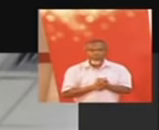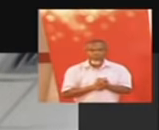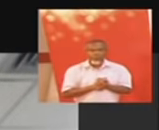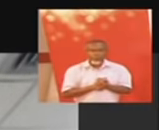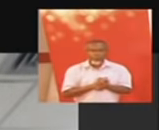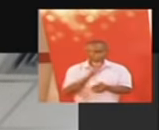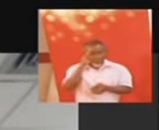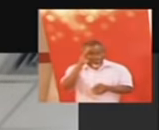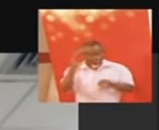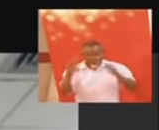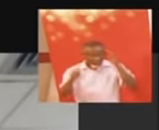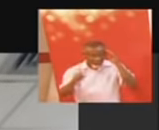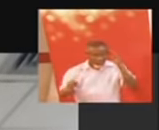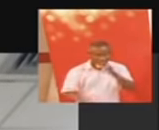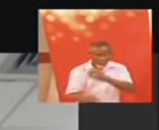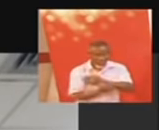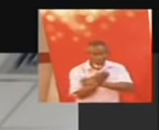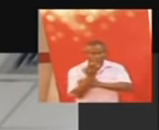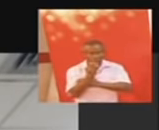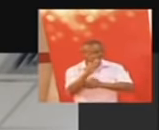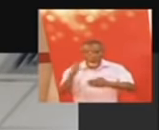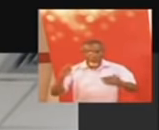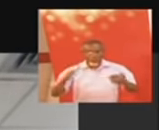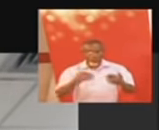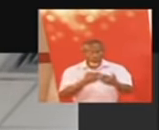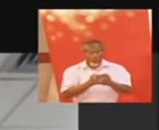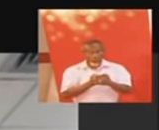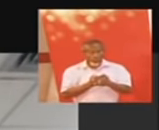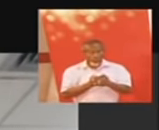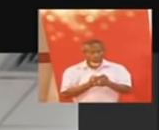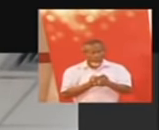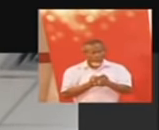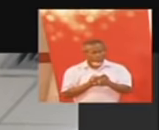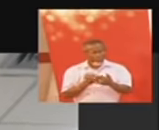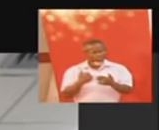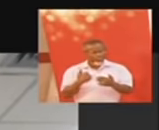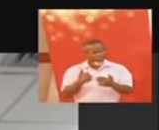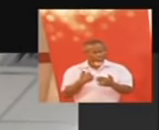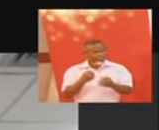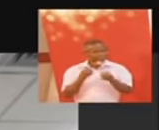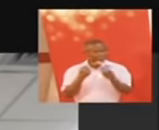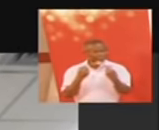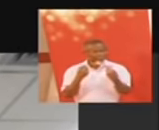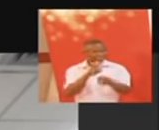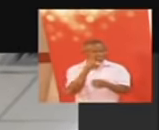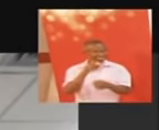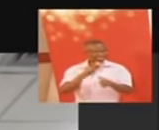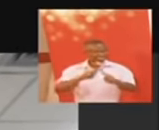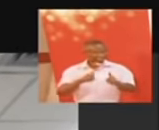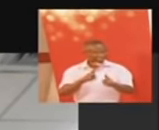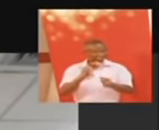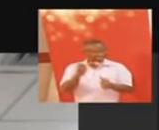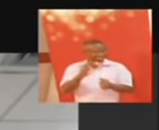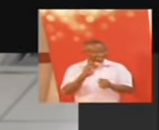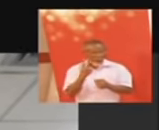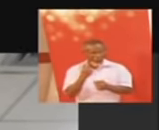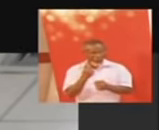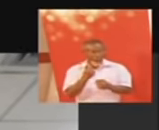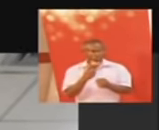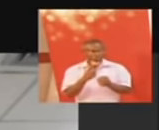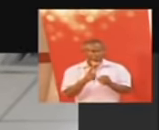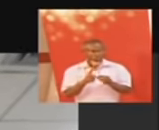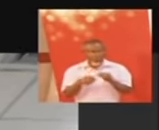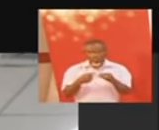Hi, good morning to everyone on the panel. So I have quite a few questions, but my first two are, has